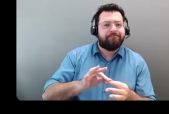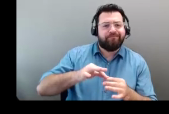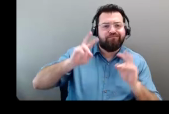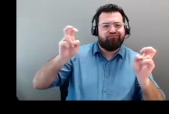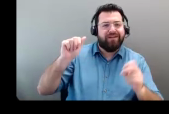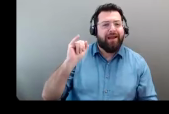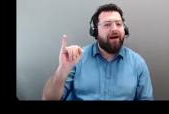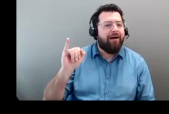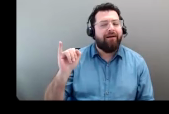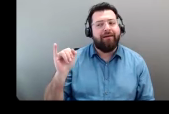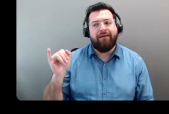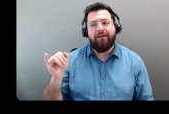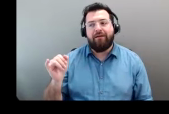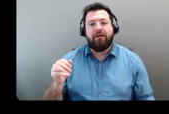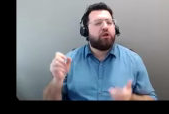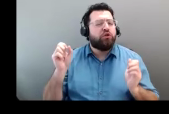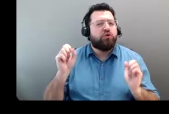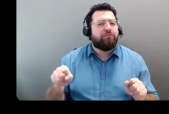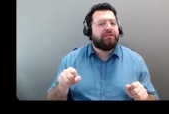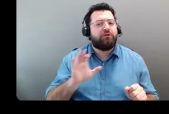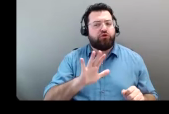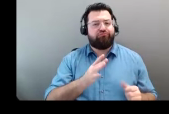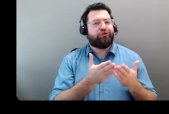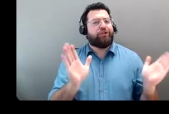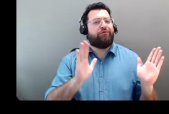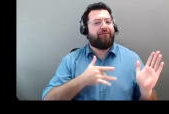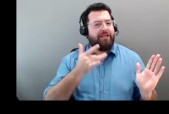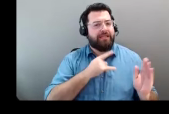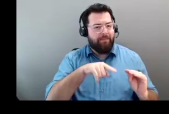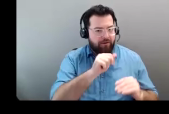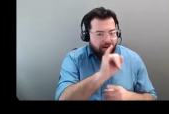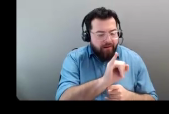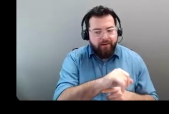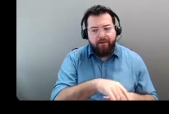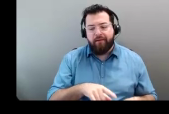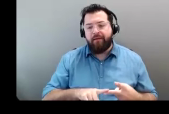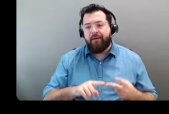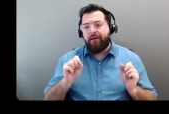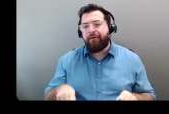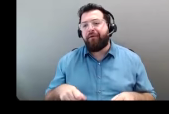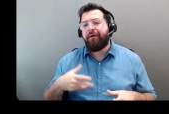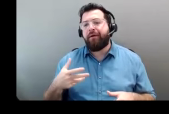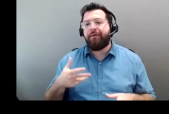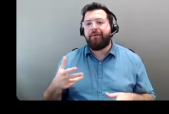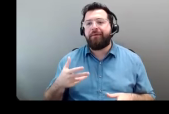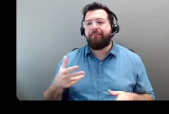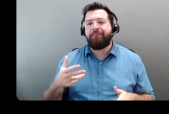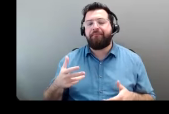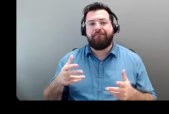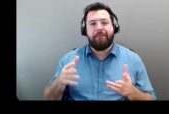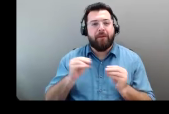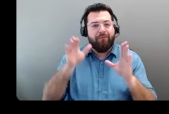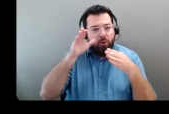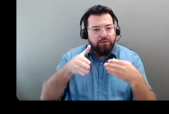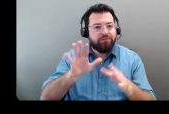be directed as a general sentiment about AI. This could be geared towards the